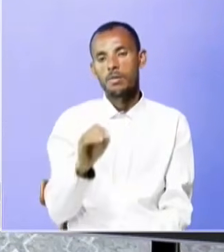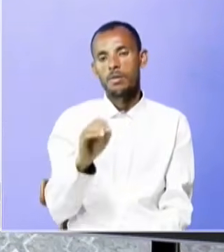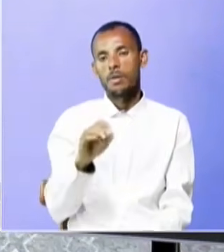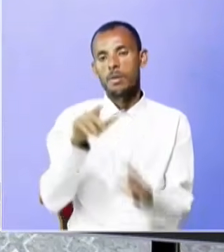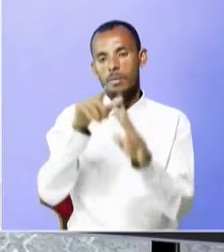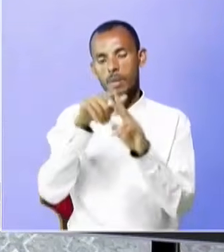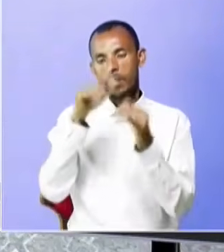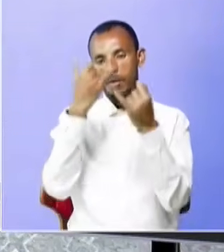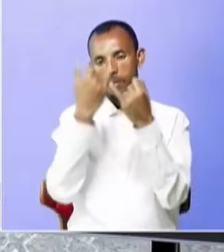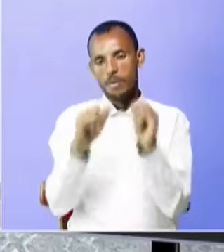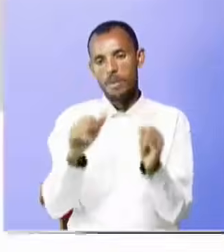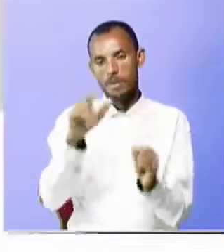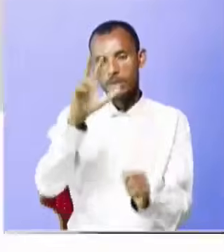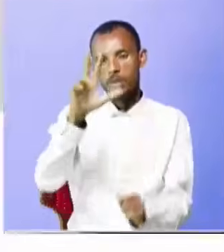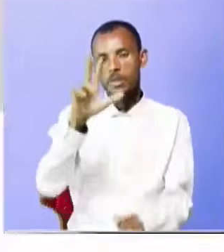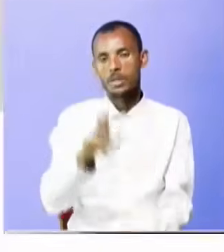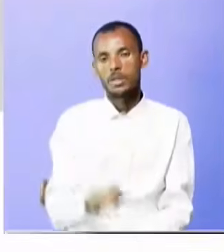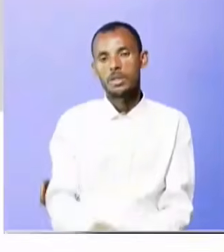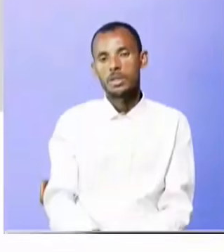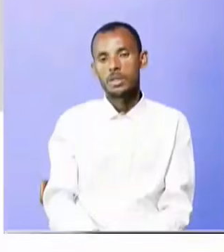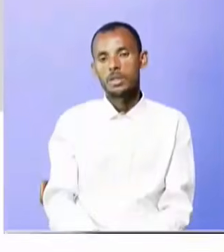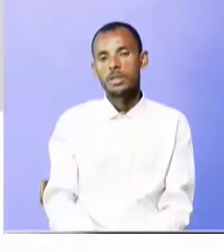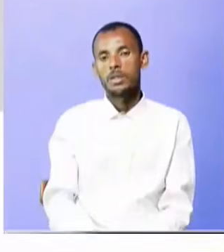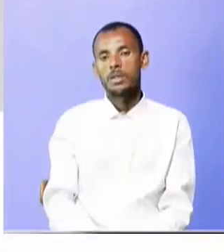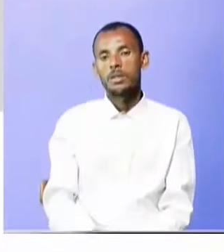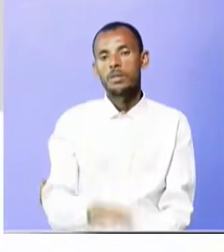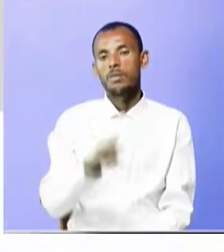pi over 3. Okay, so this is